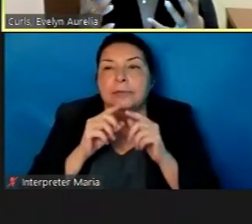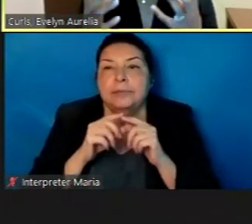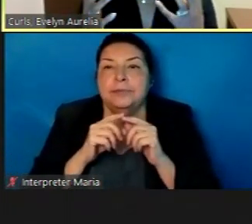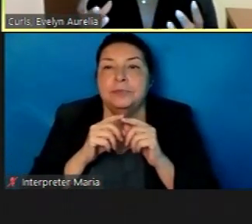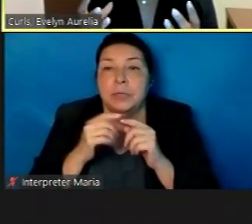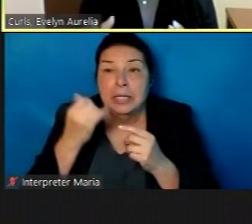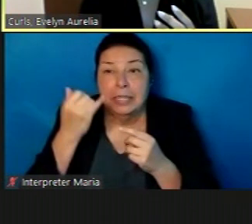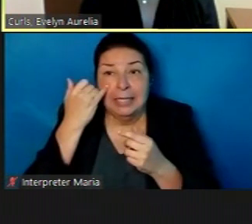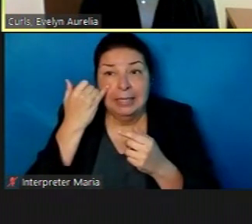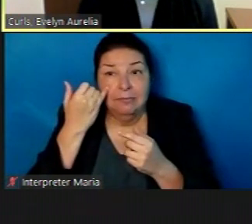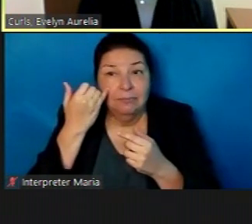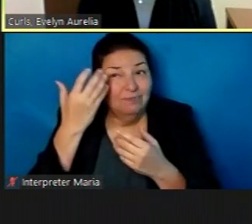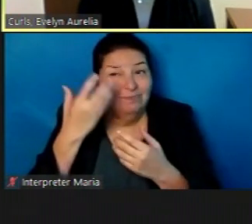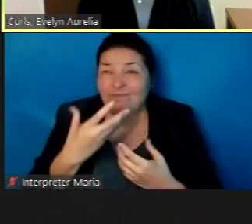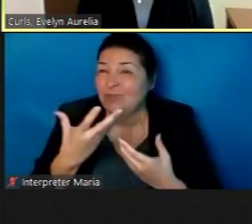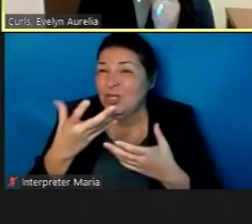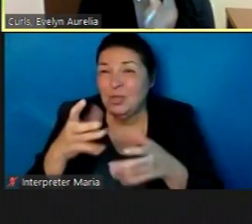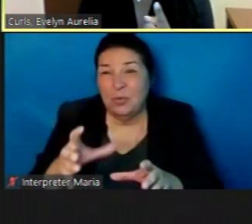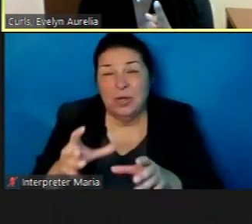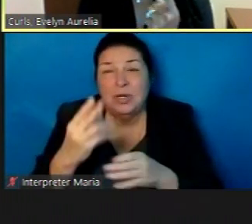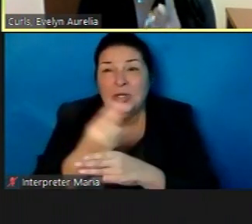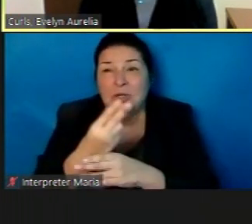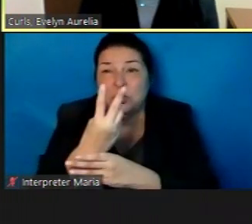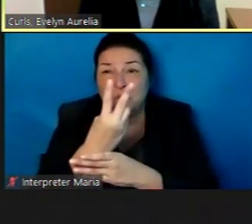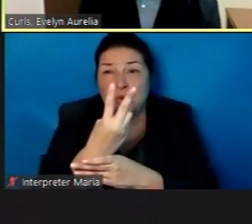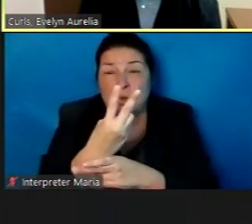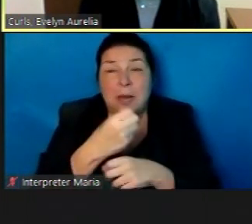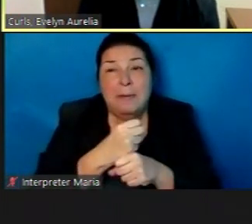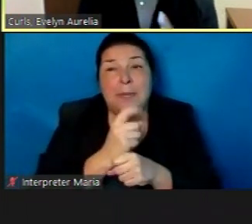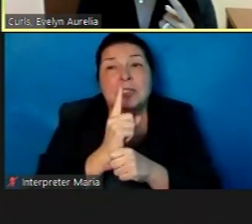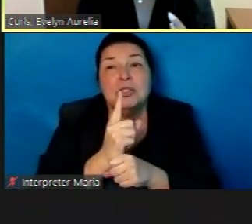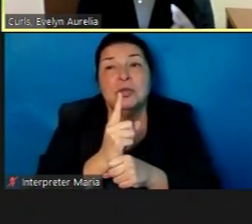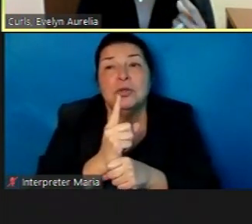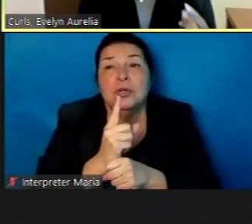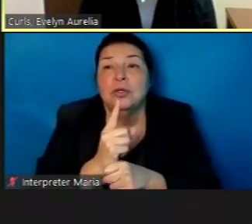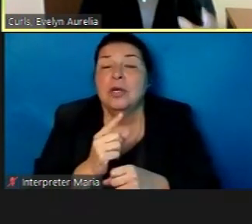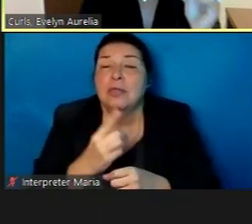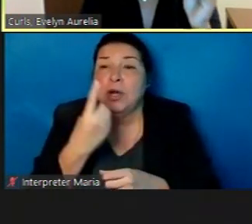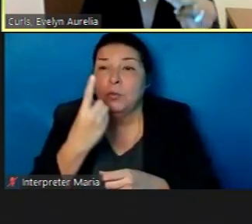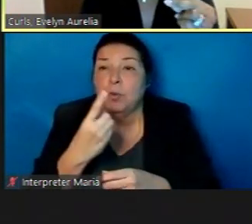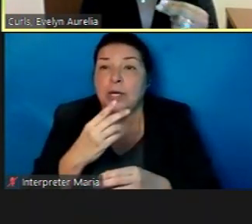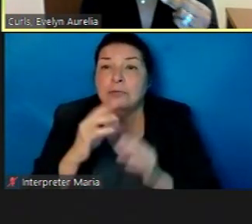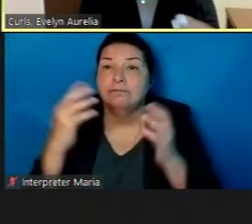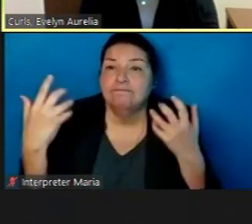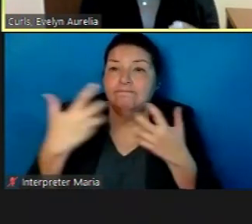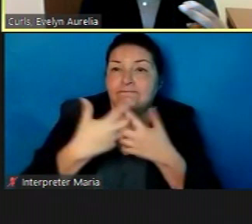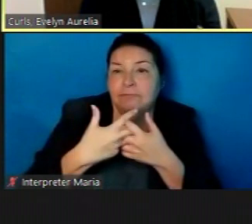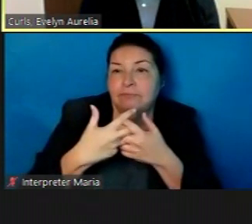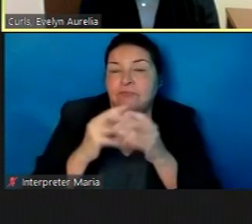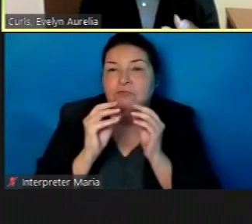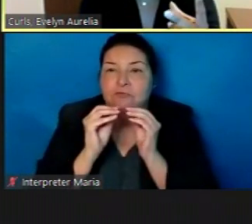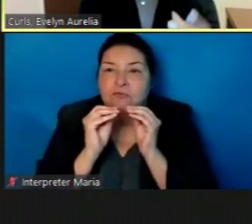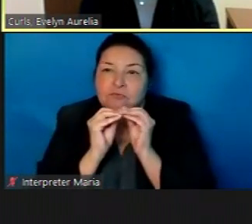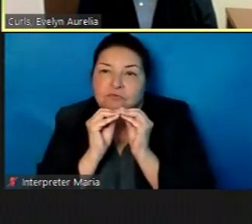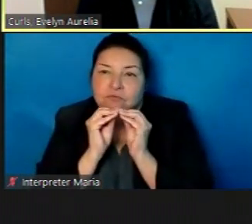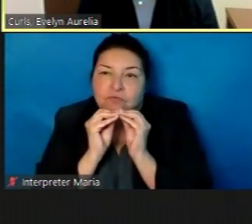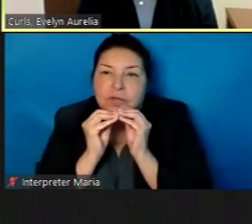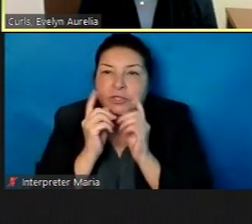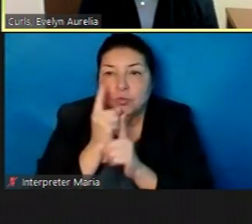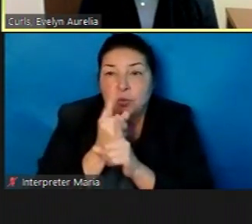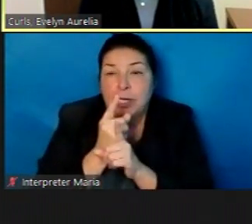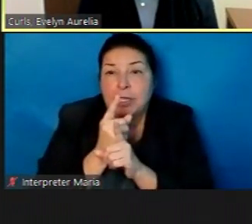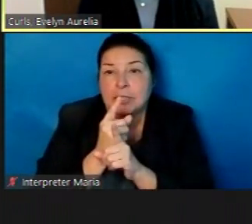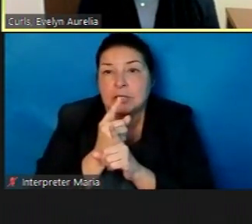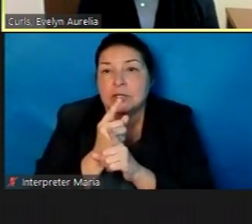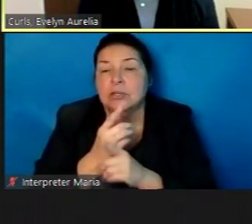don't want to wear 2 masks, you just make sure you have to wear 1 that fits very well, and that's at least 2 layers. So what we call 2-ply or 3-ply